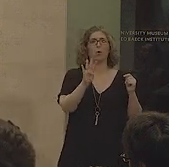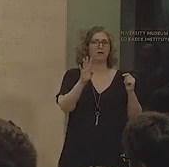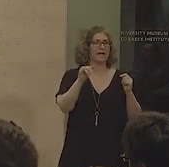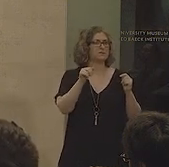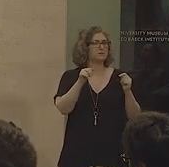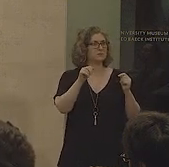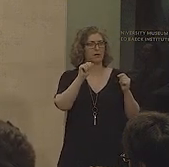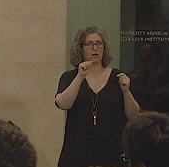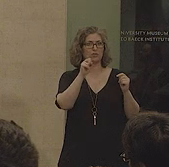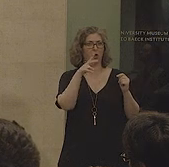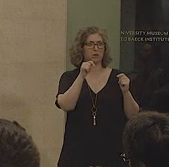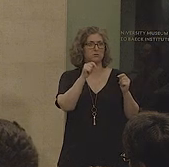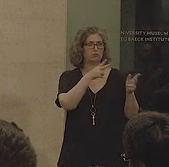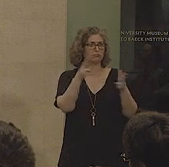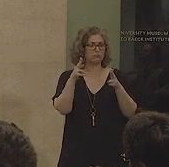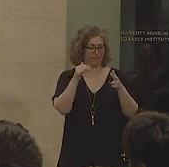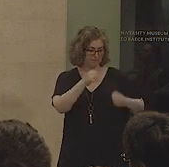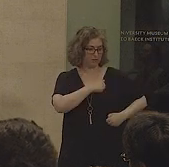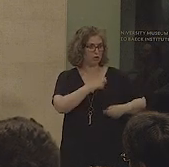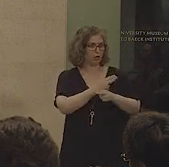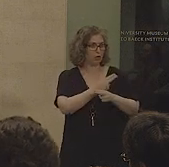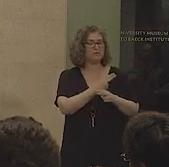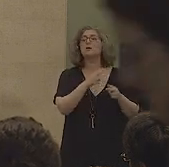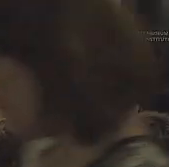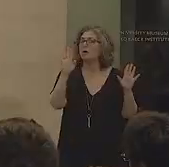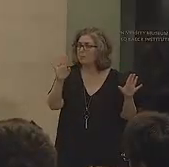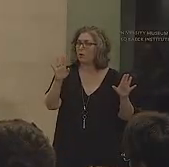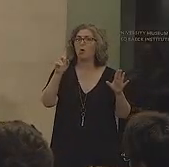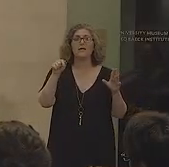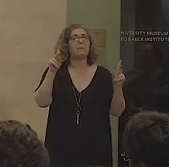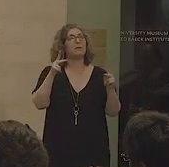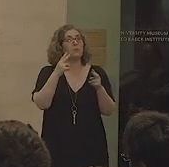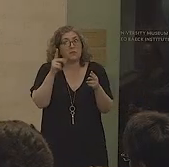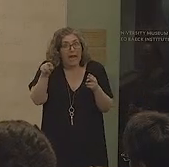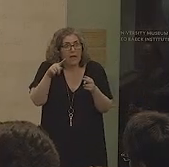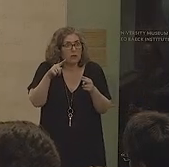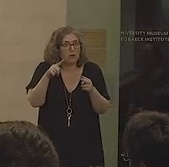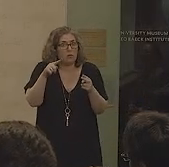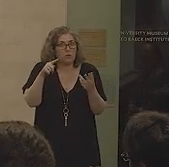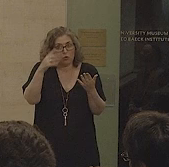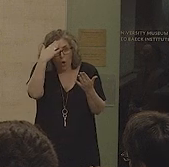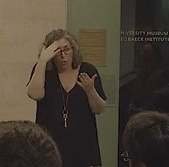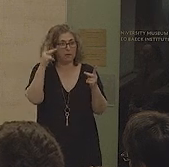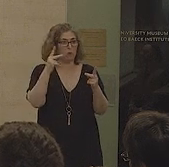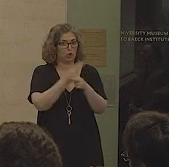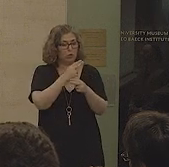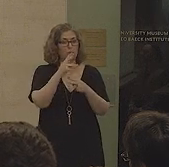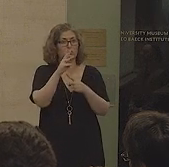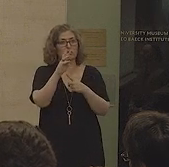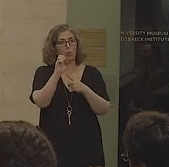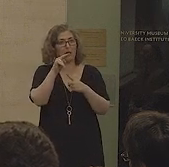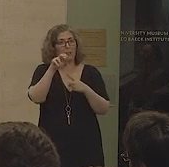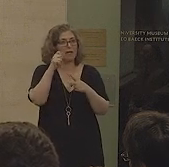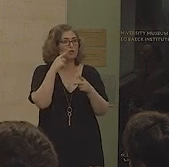military uses. But you also need people to go out and use these weapons to kill people. And I do believe that a large part of that is because of